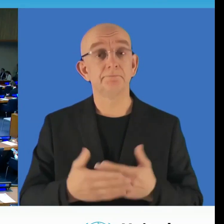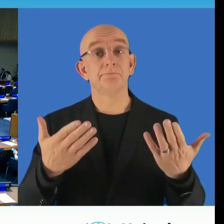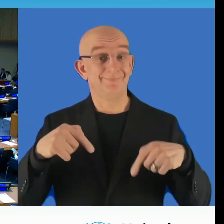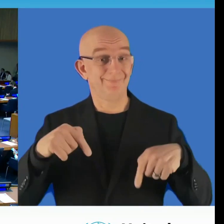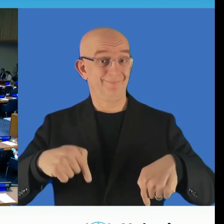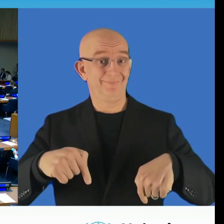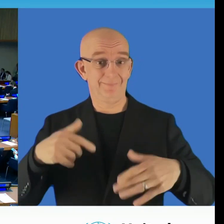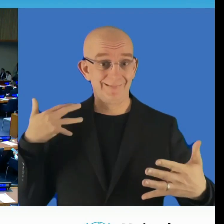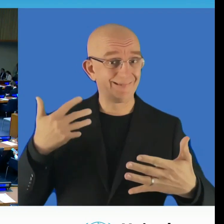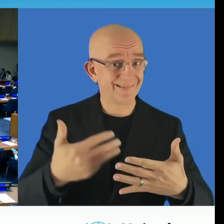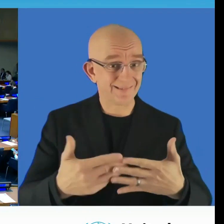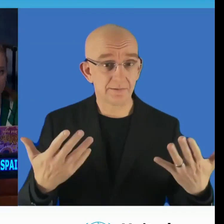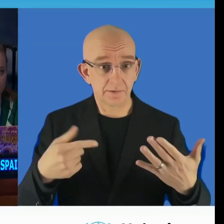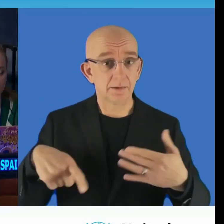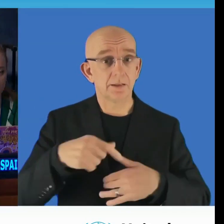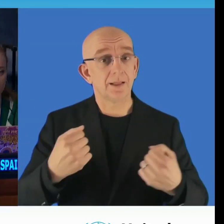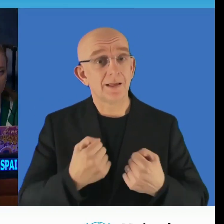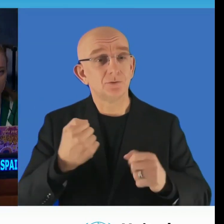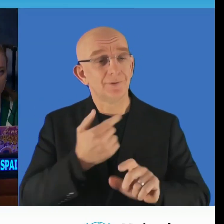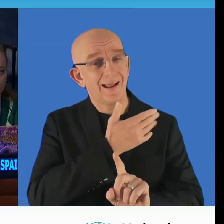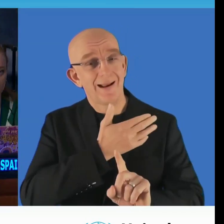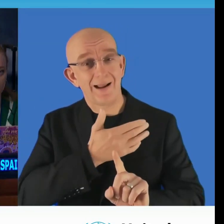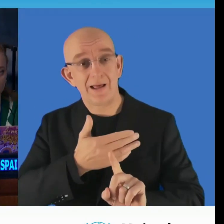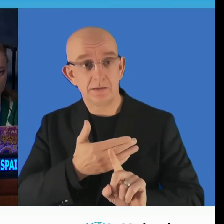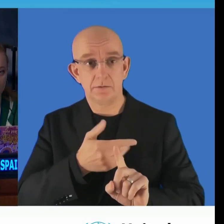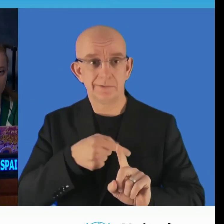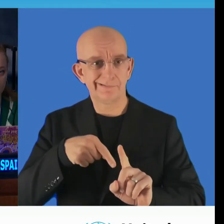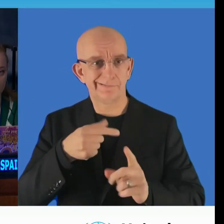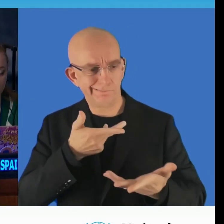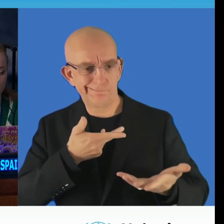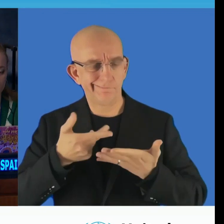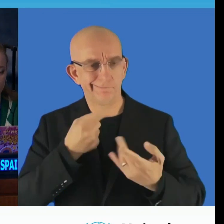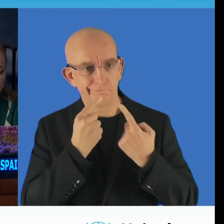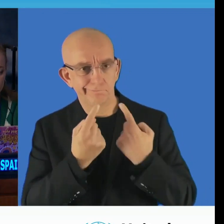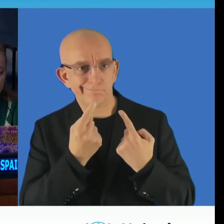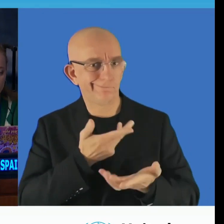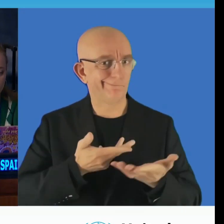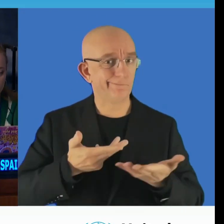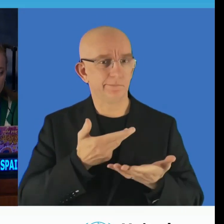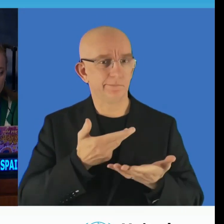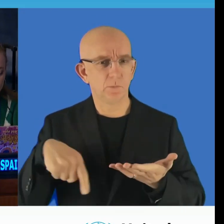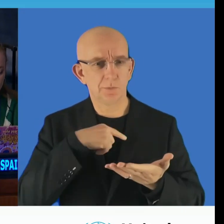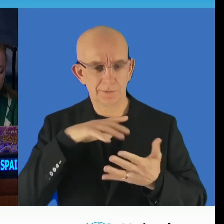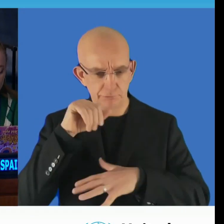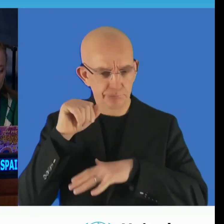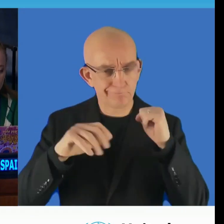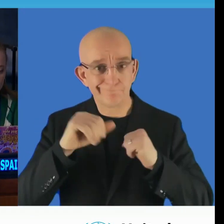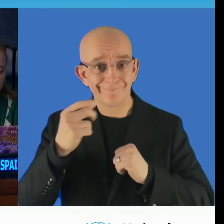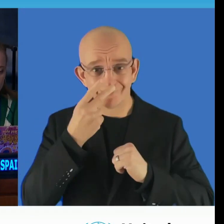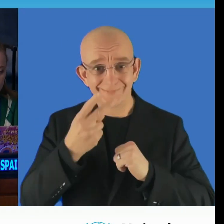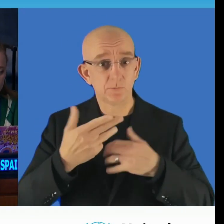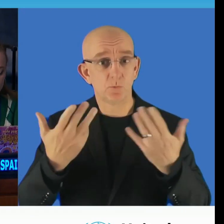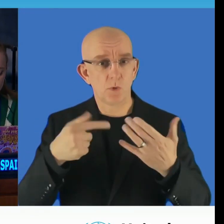multifold challenges of an uncertain future, Sri Lanka is the view that this year's theme, Rethinking Disability Inclusion